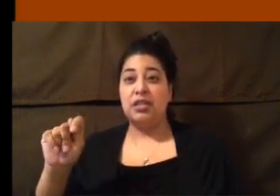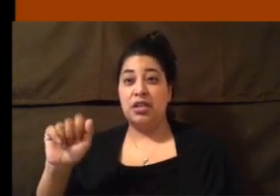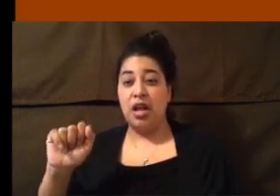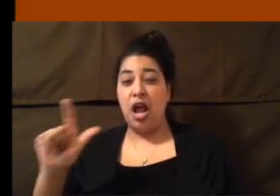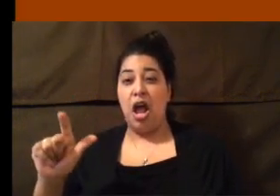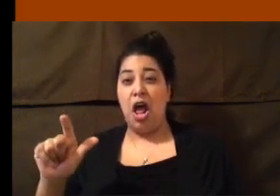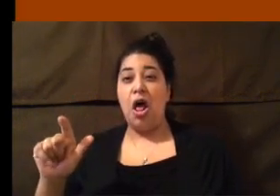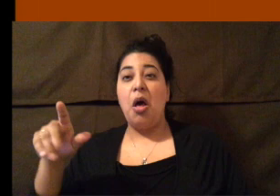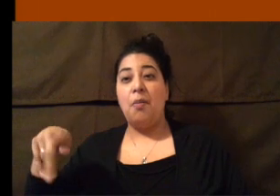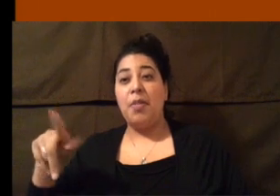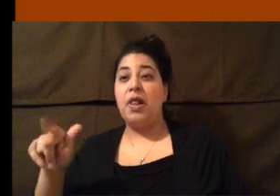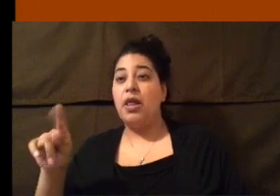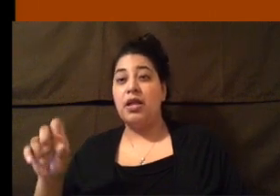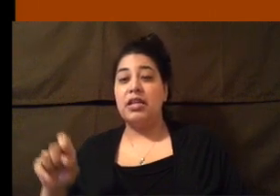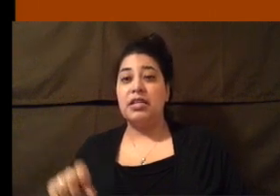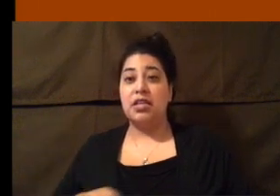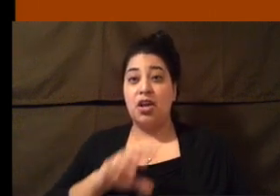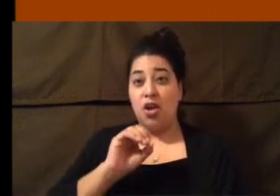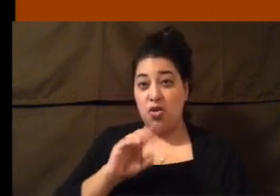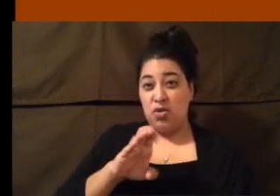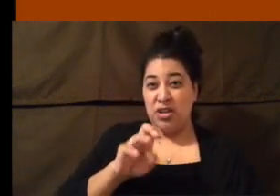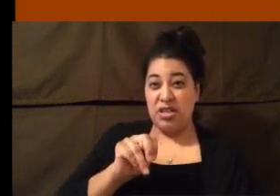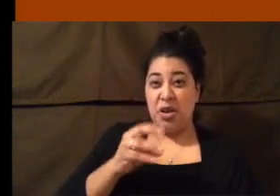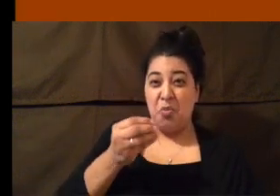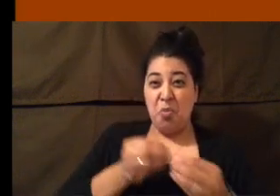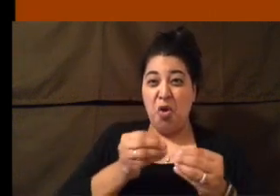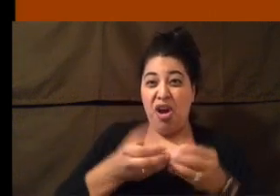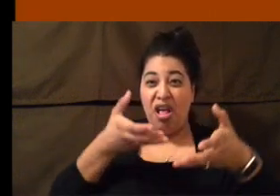is denser, so it gets pushed under or subducted.